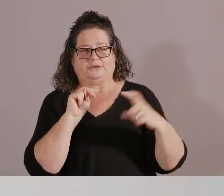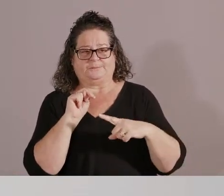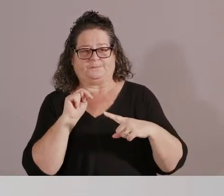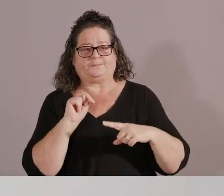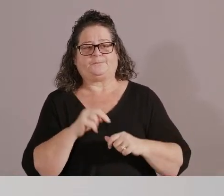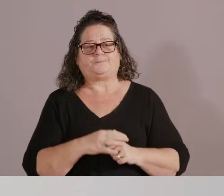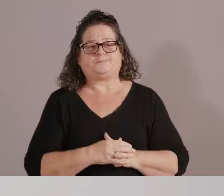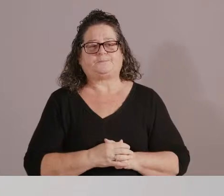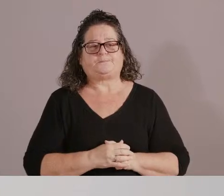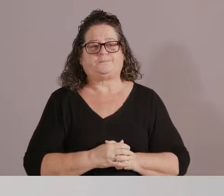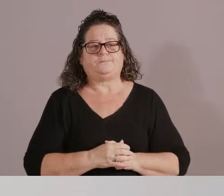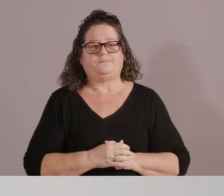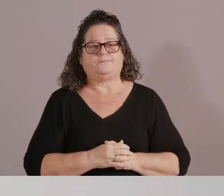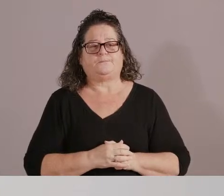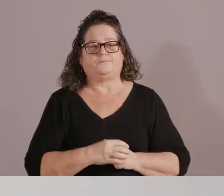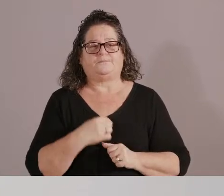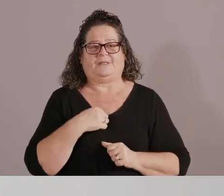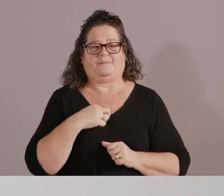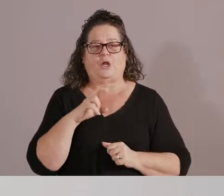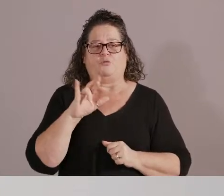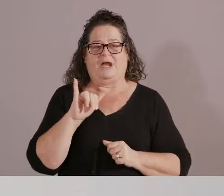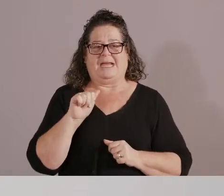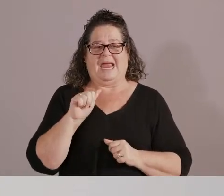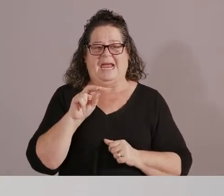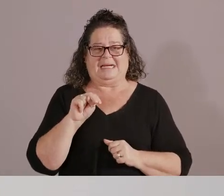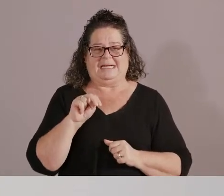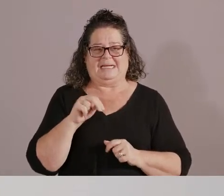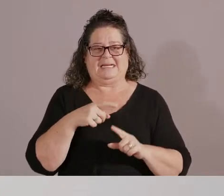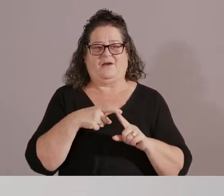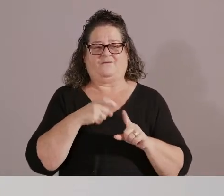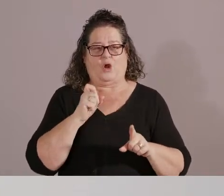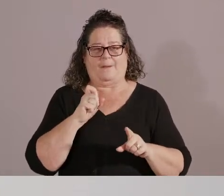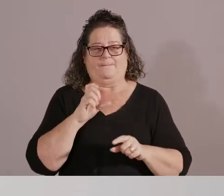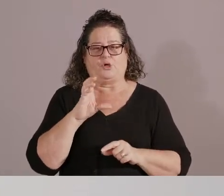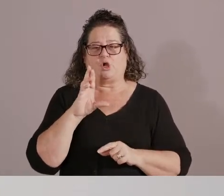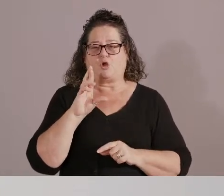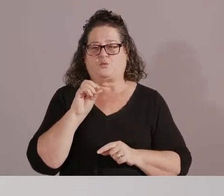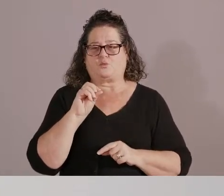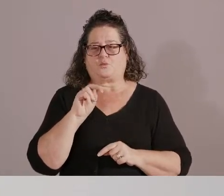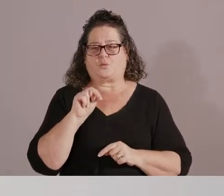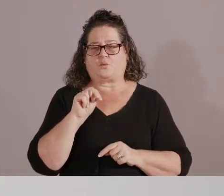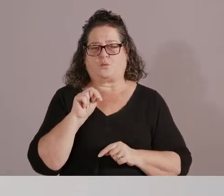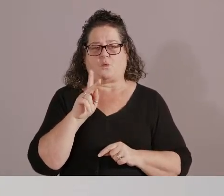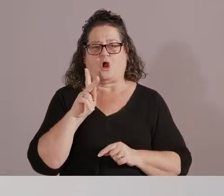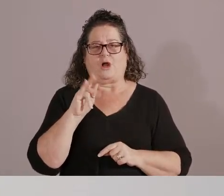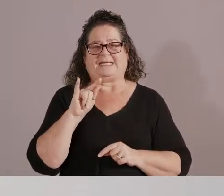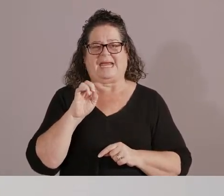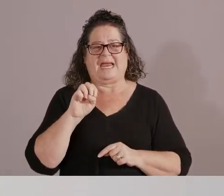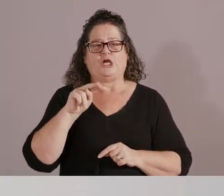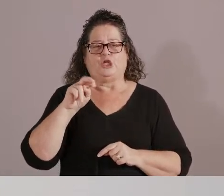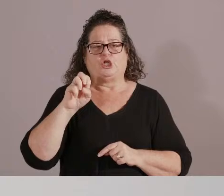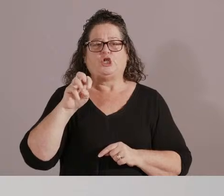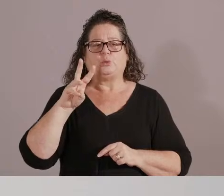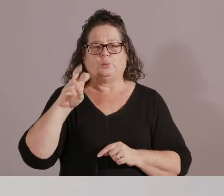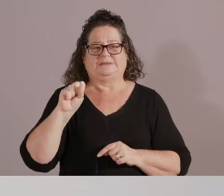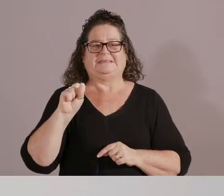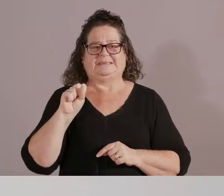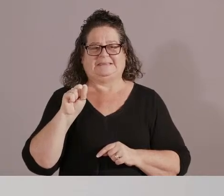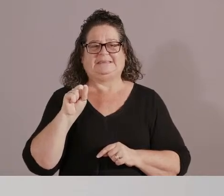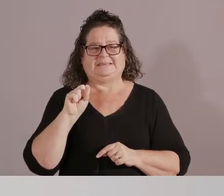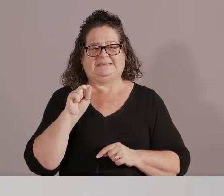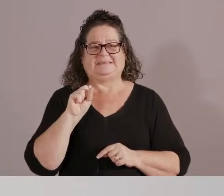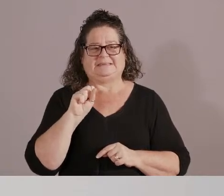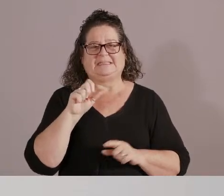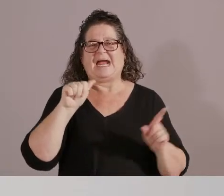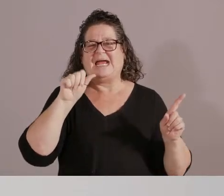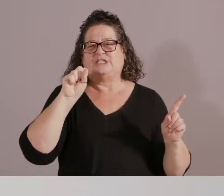Ryan from Cronkite News. Hi, Ryan. And my question is regarding, so